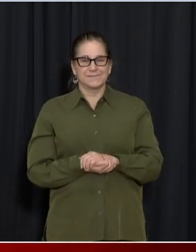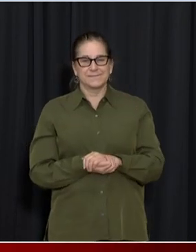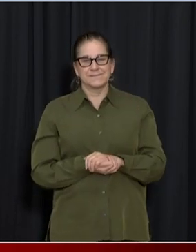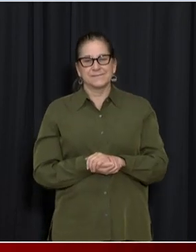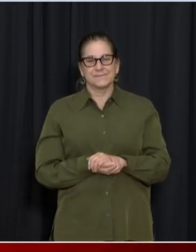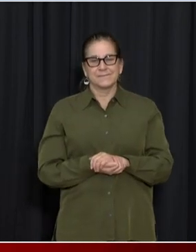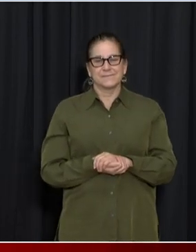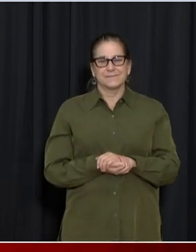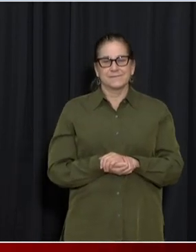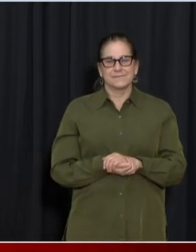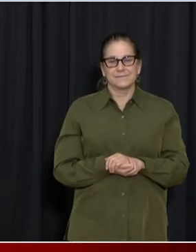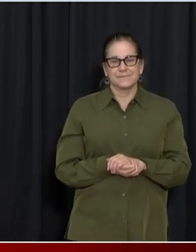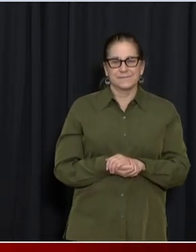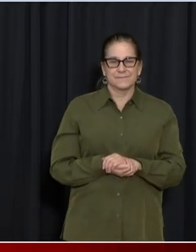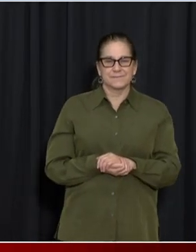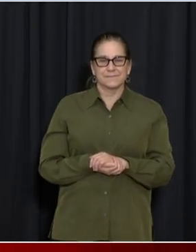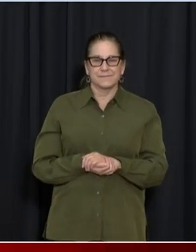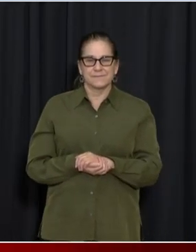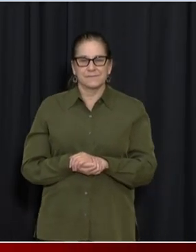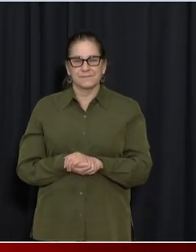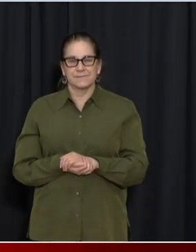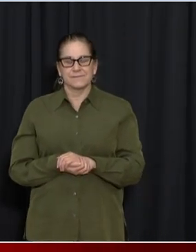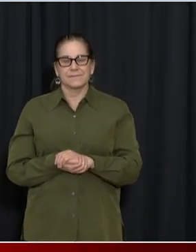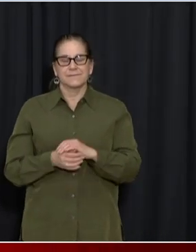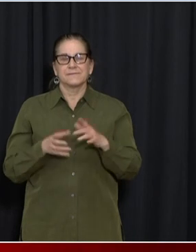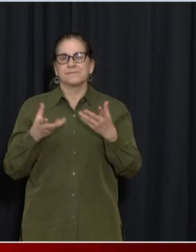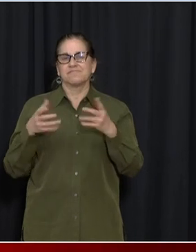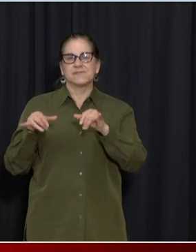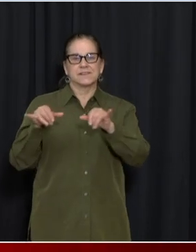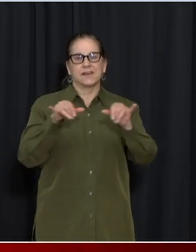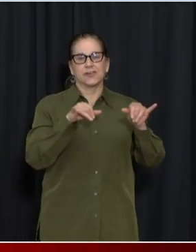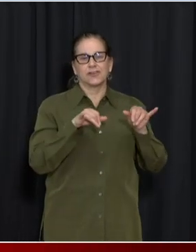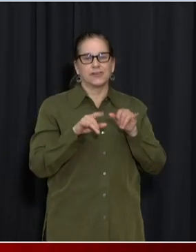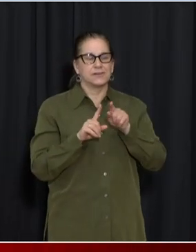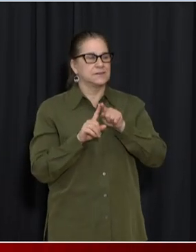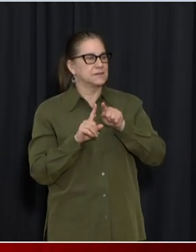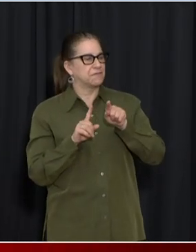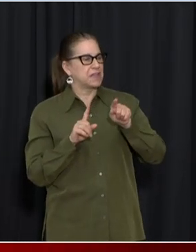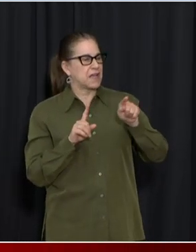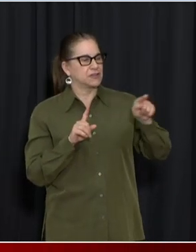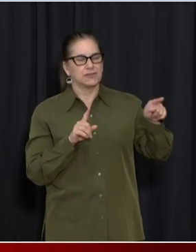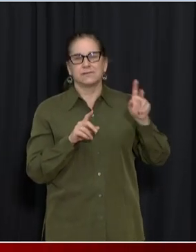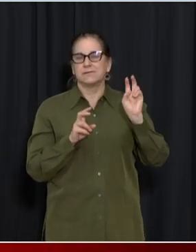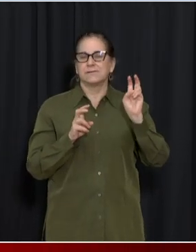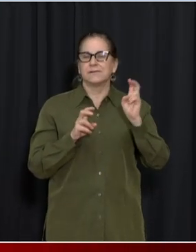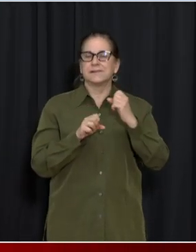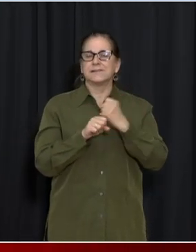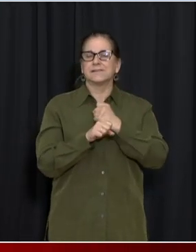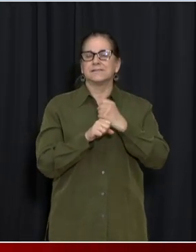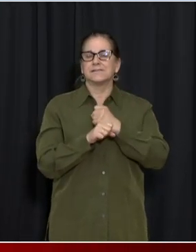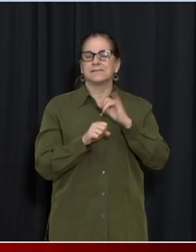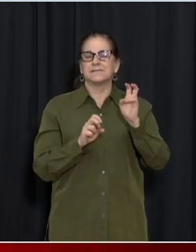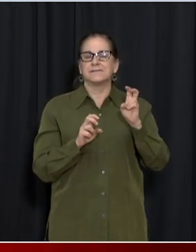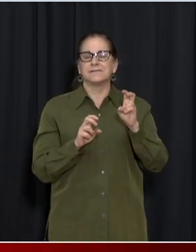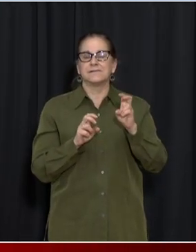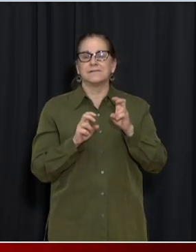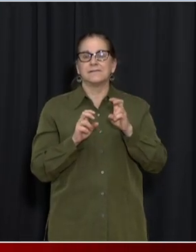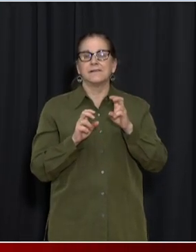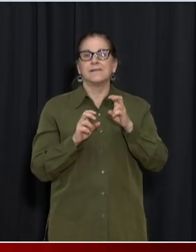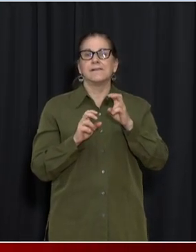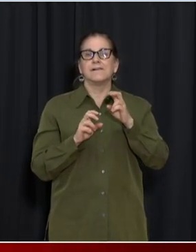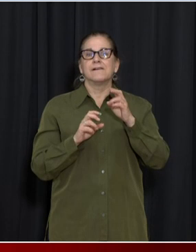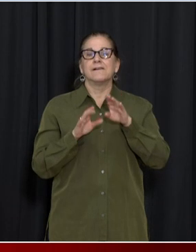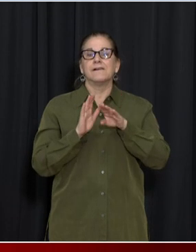our statisticians and epidemiologists, so we don't have to respond to one up and down day to day, and it's agreed